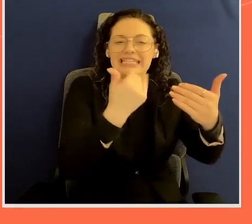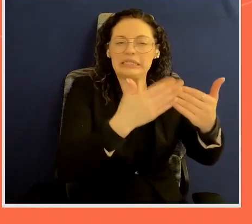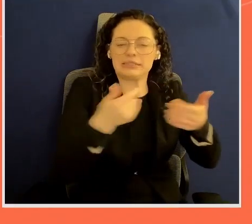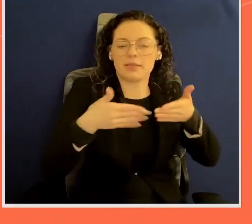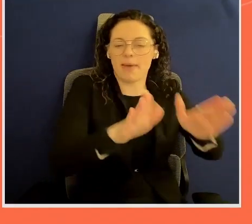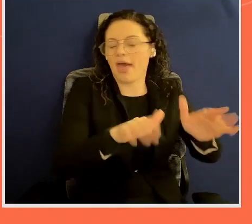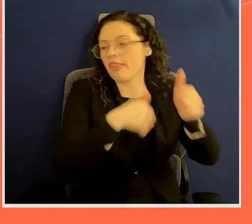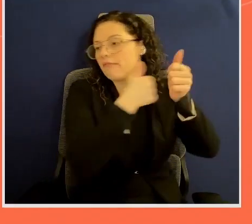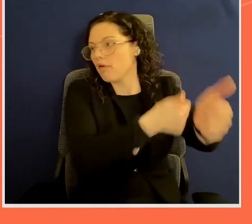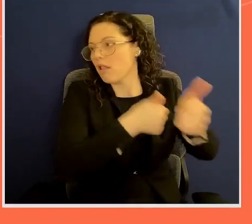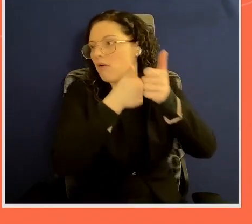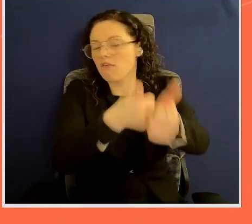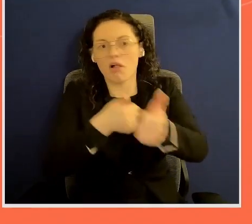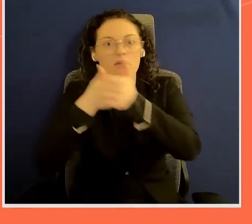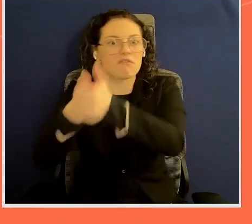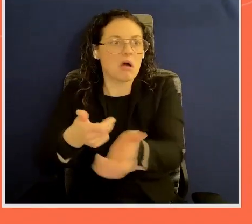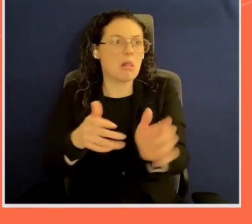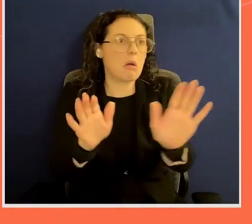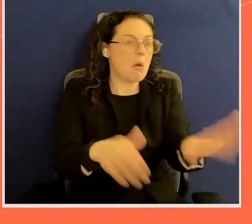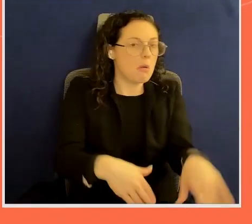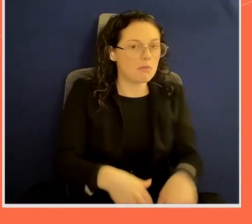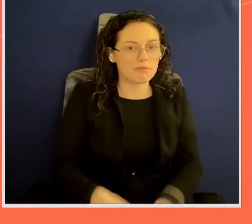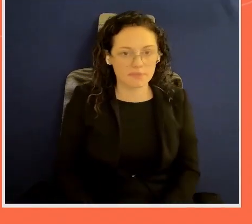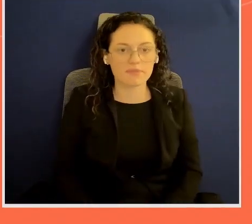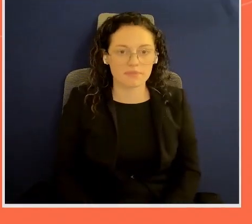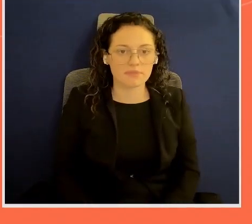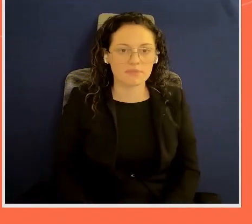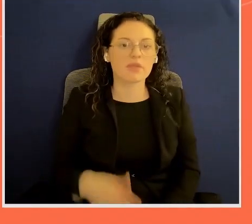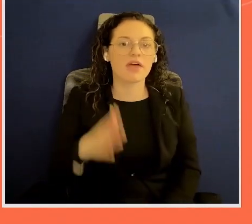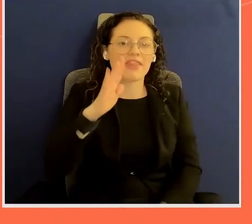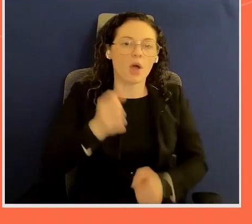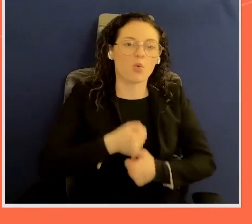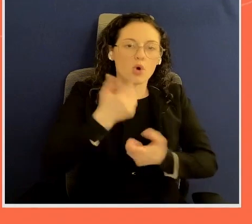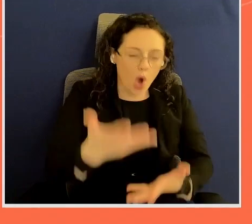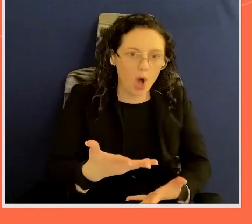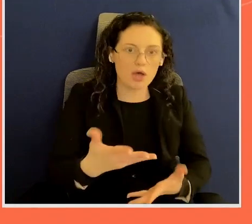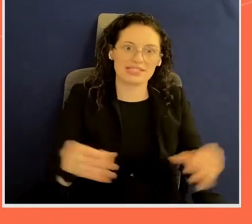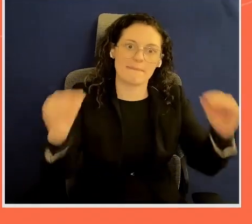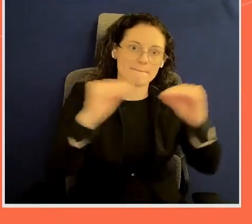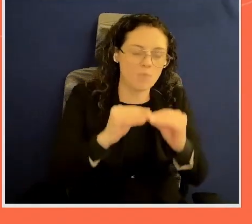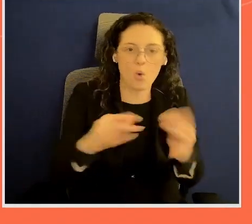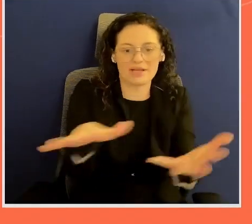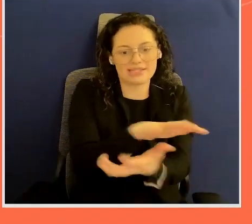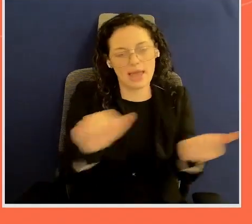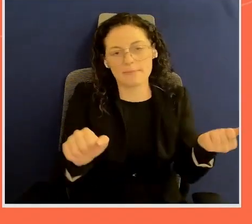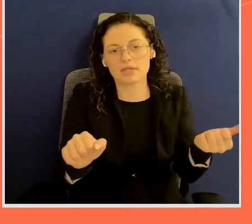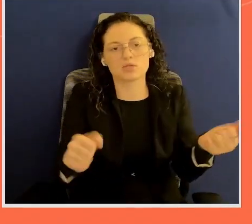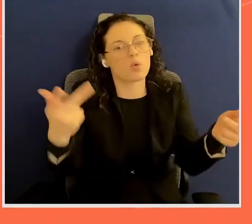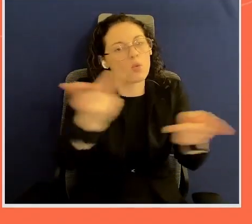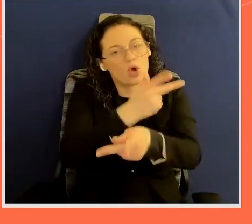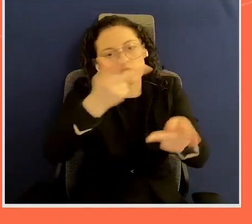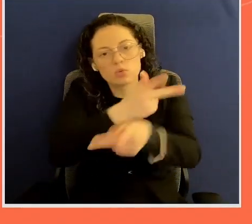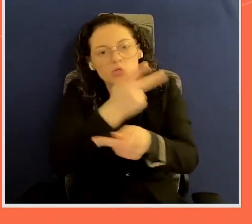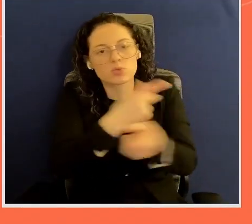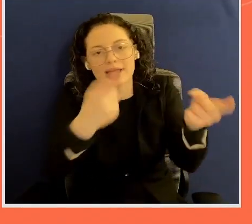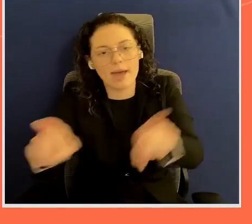NGOs, private sector representatives. Ladies and gentlemen, thank you so much. This is